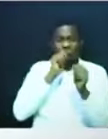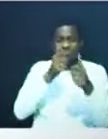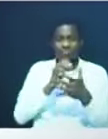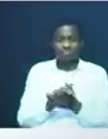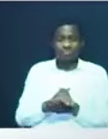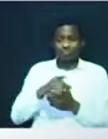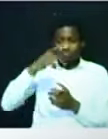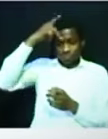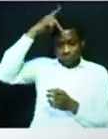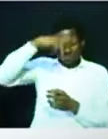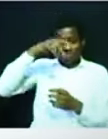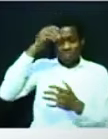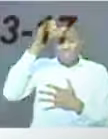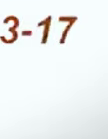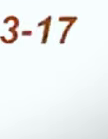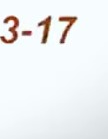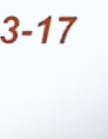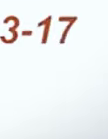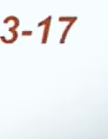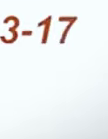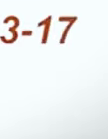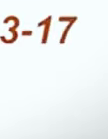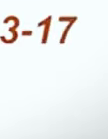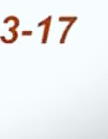Proverbs chapter 3 from